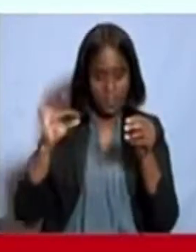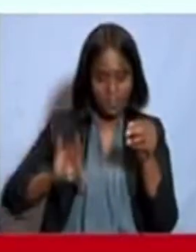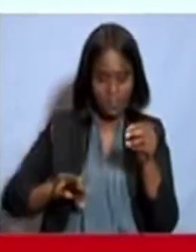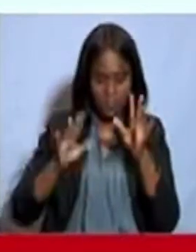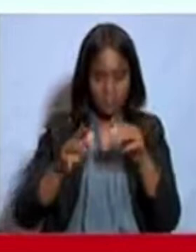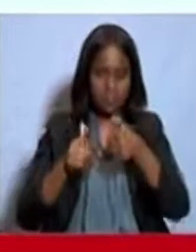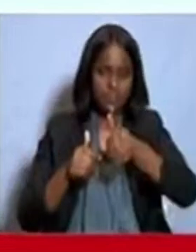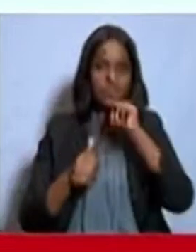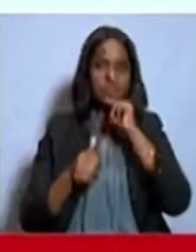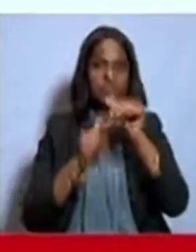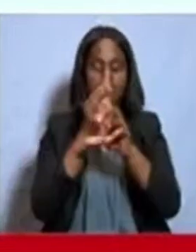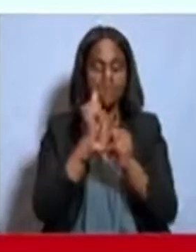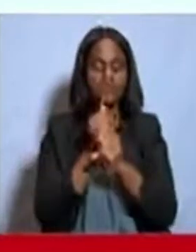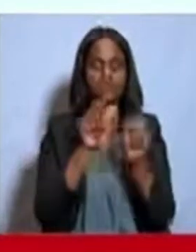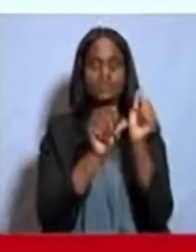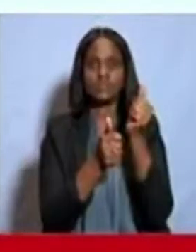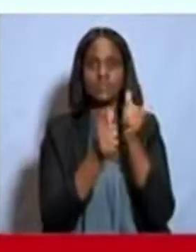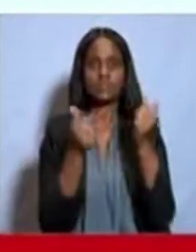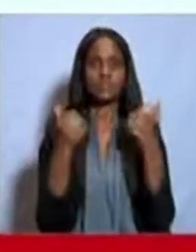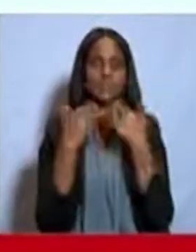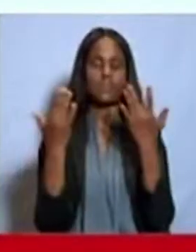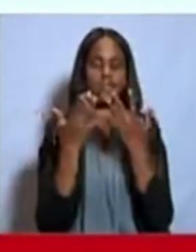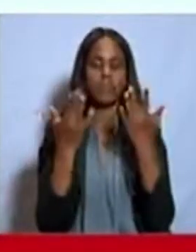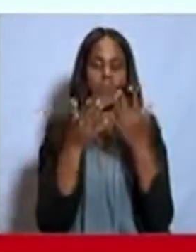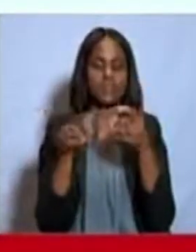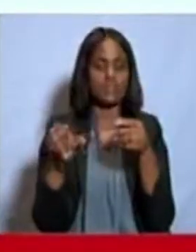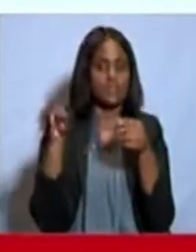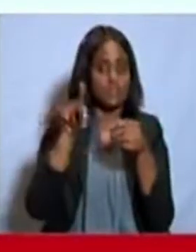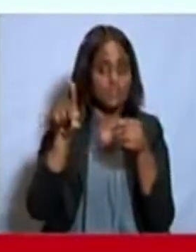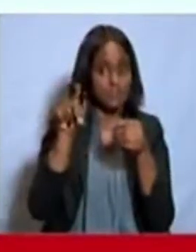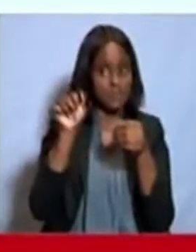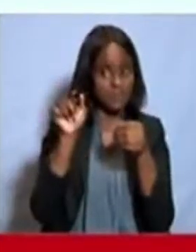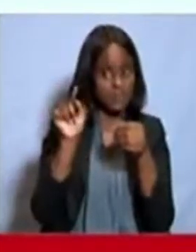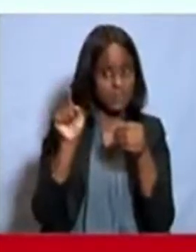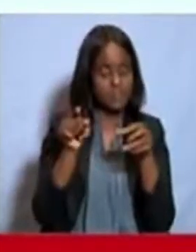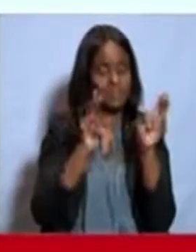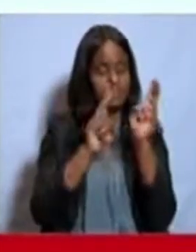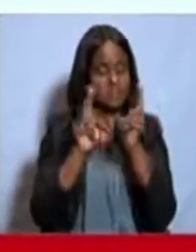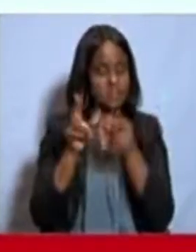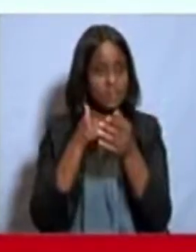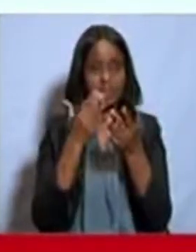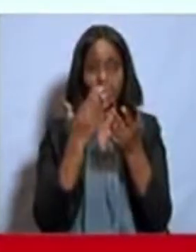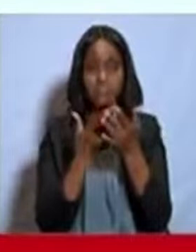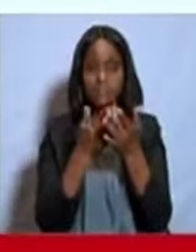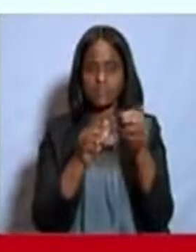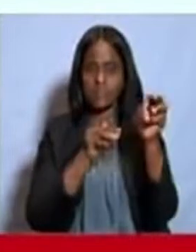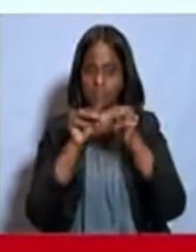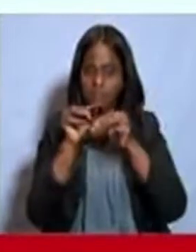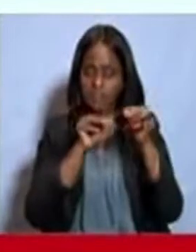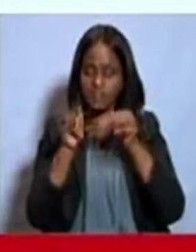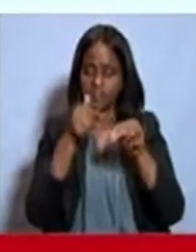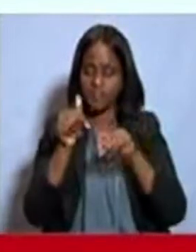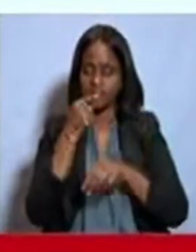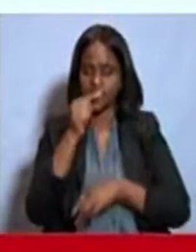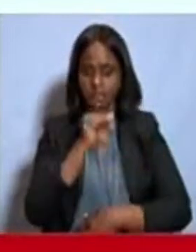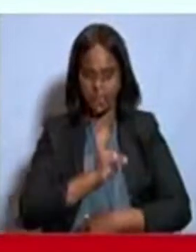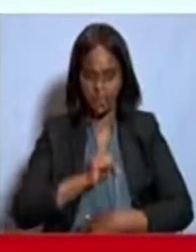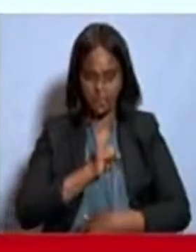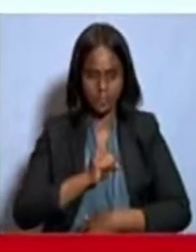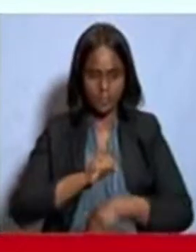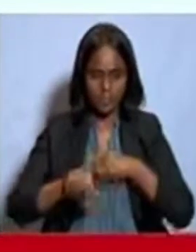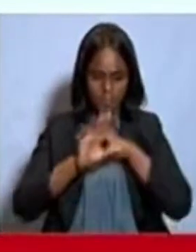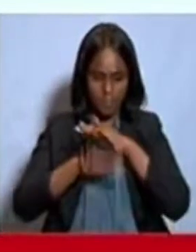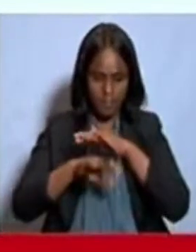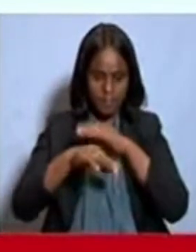beneficiaries did not receive maize seed. Controlling officer's response: management regrets the under-delivery